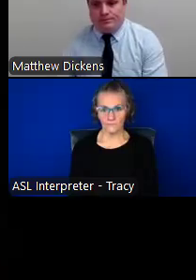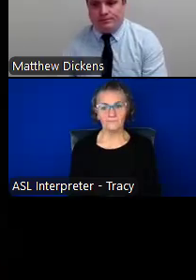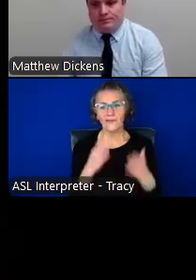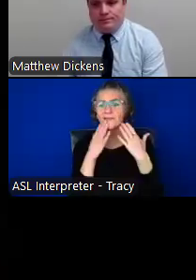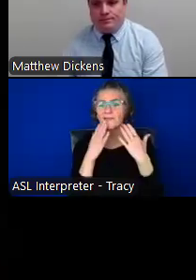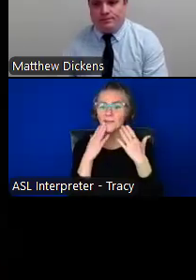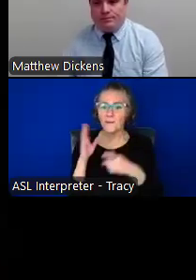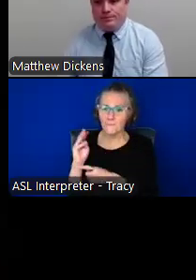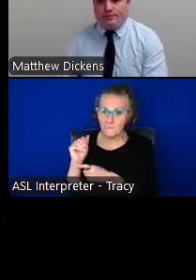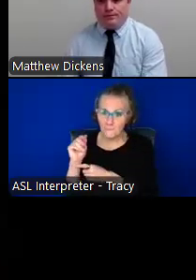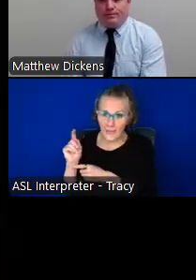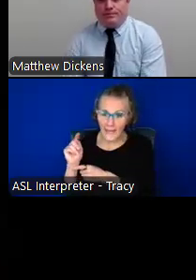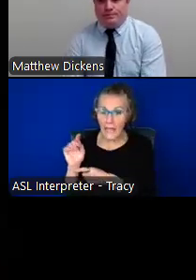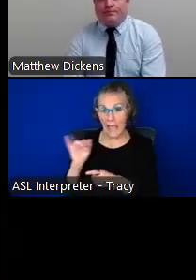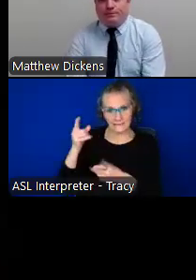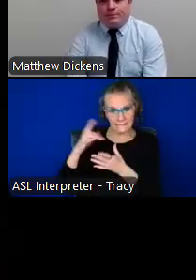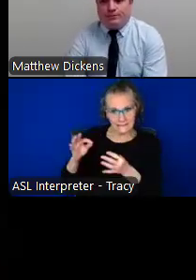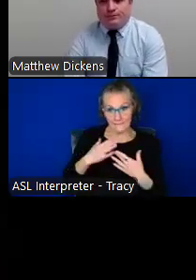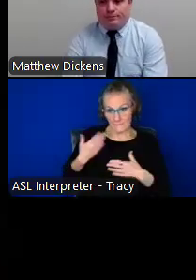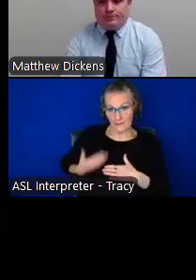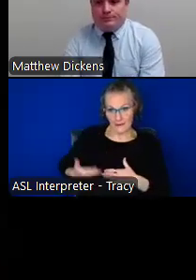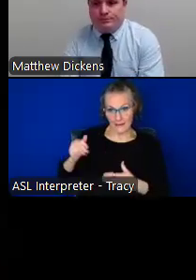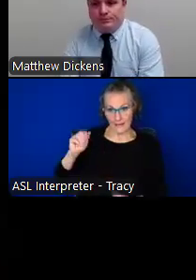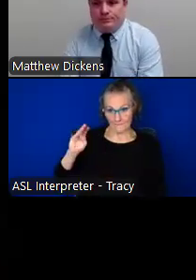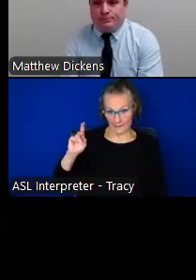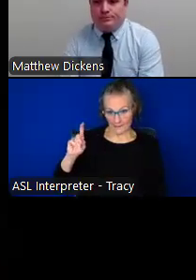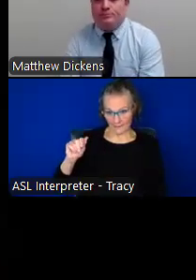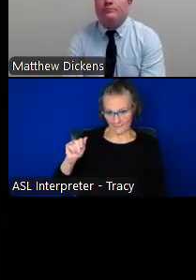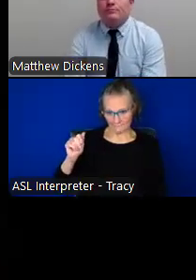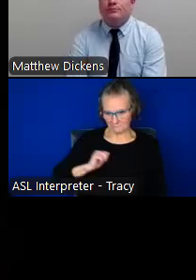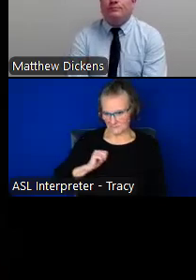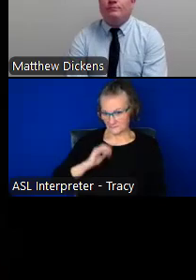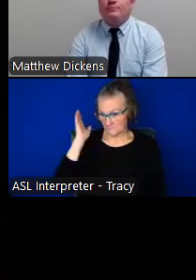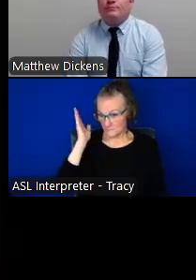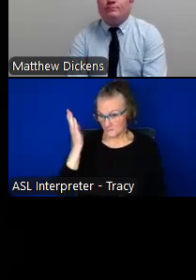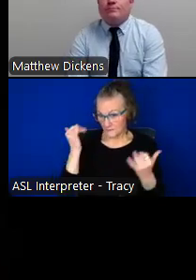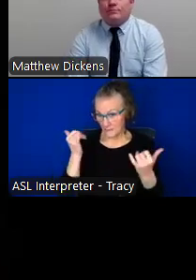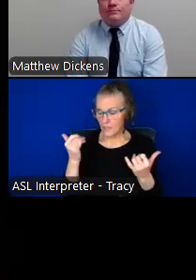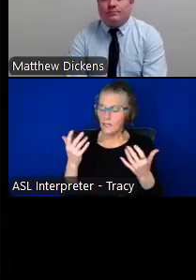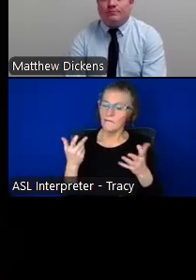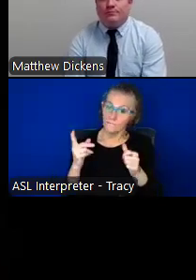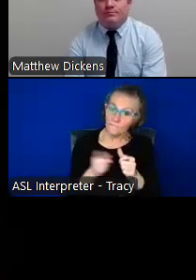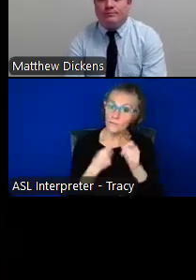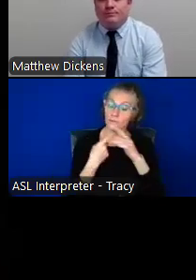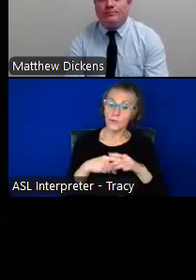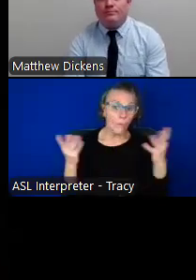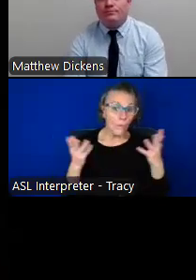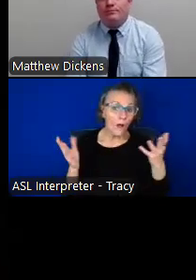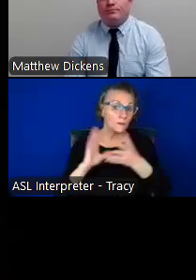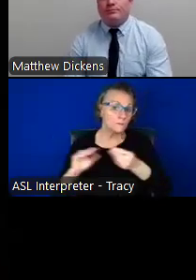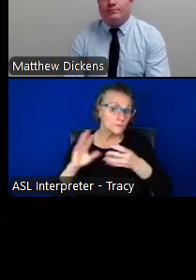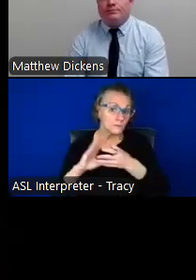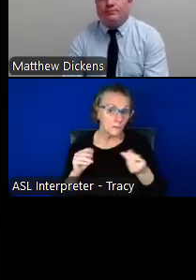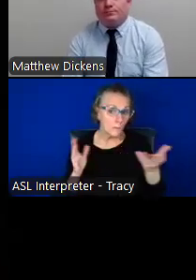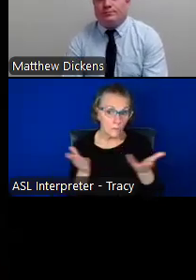Thank you, Matt. As Matt said, my name is Amanda, and I will be your presenter today. I'd like to begin by sharing with